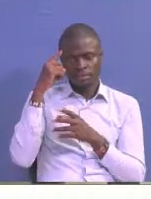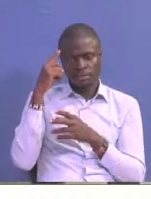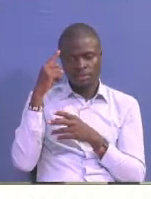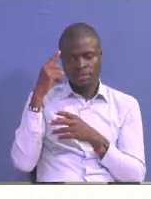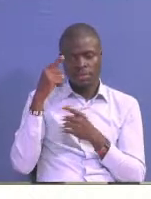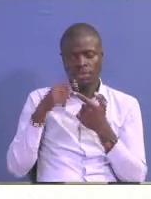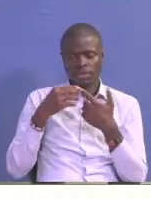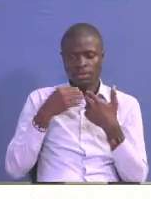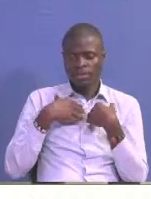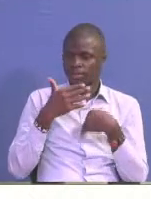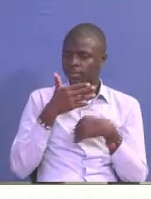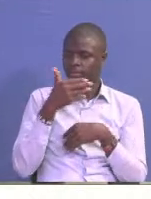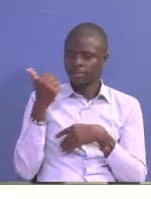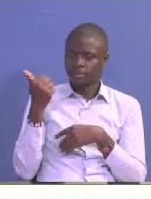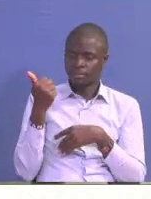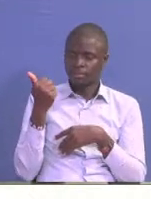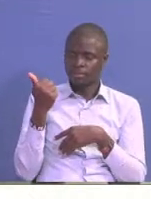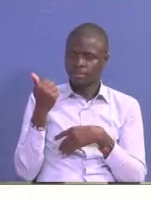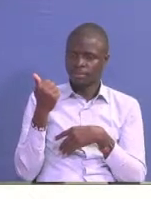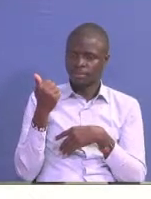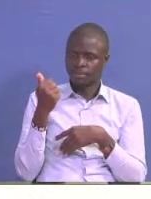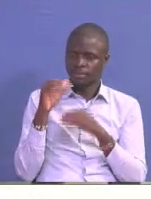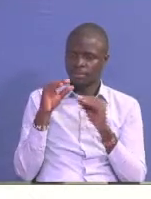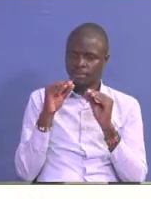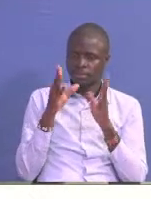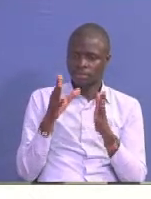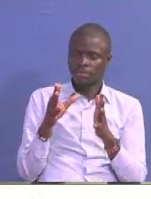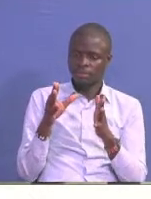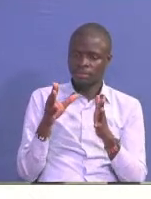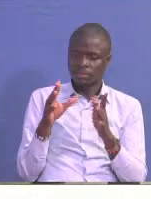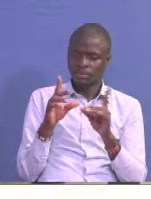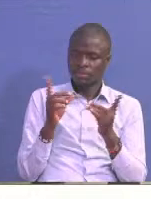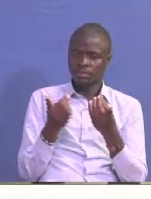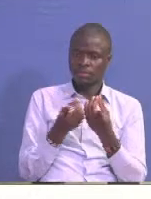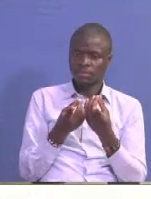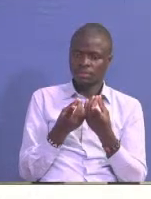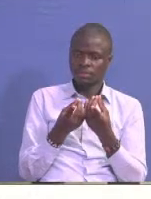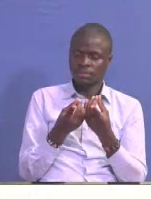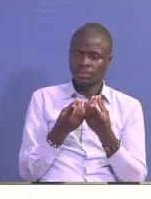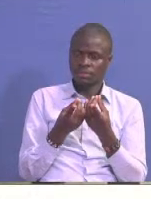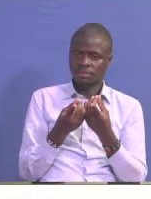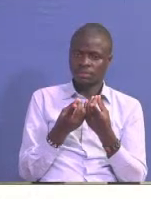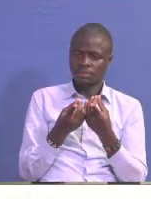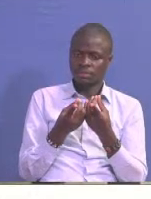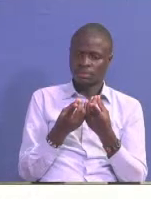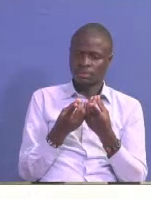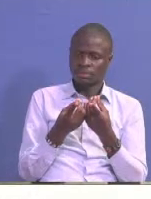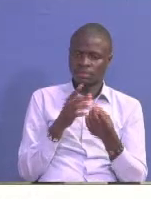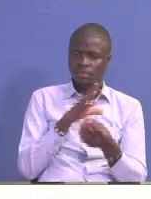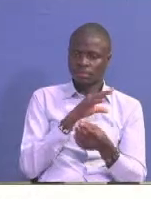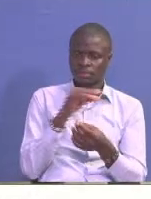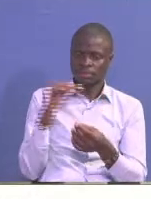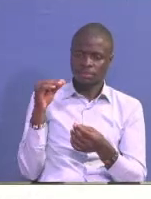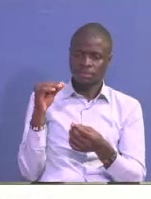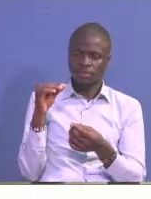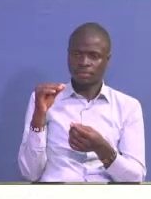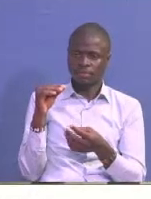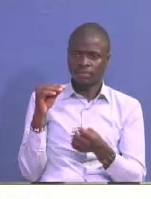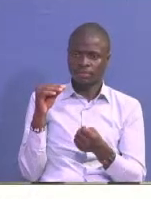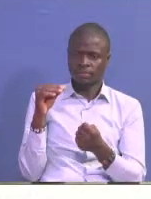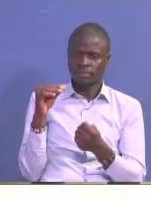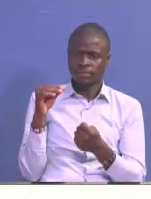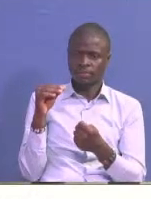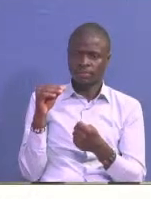to get the best teaching faculties and